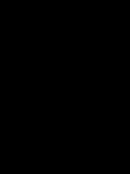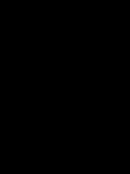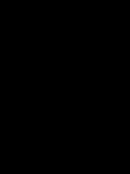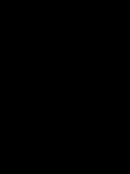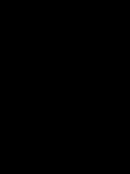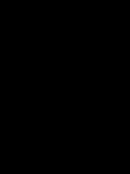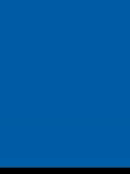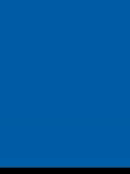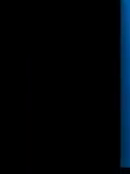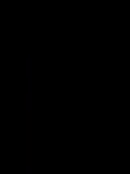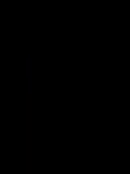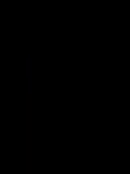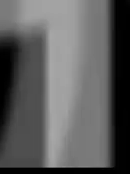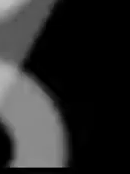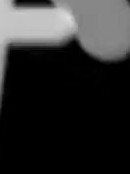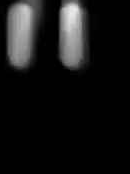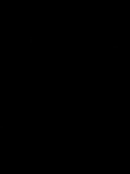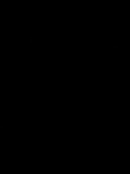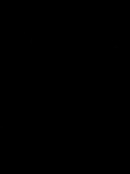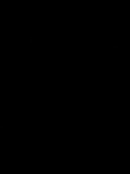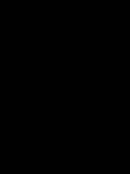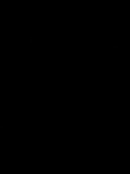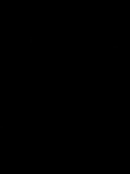national educator.